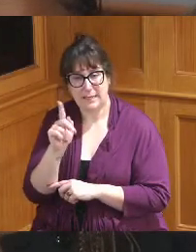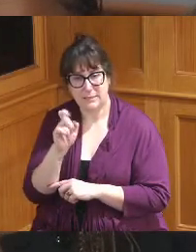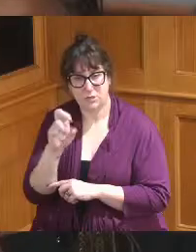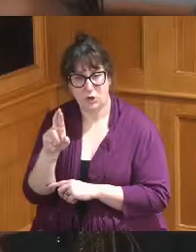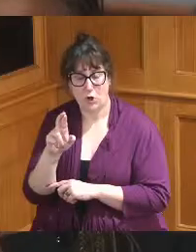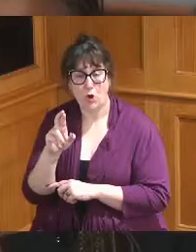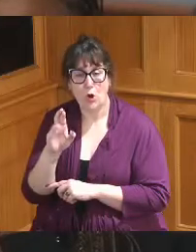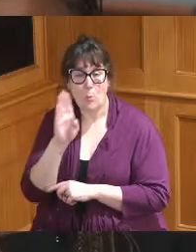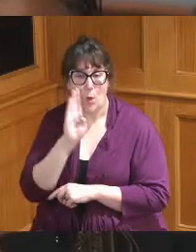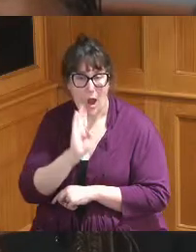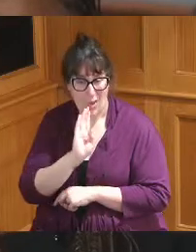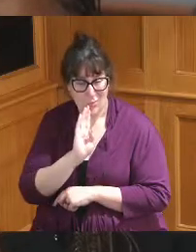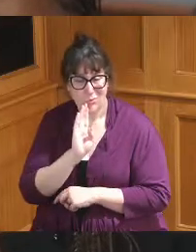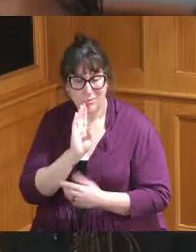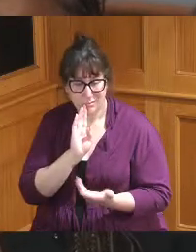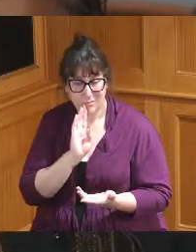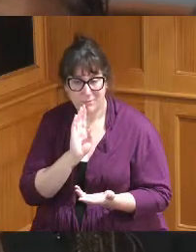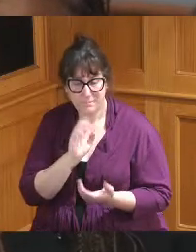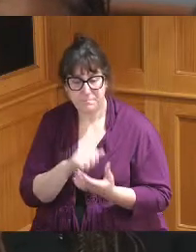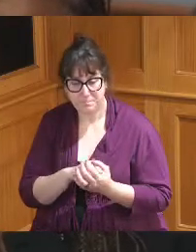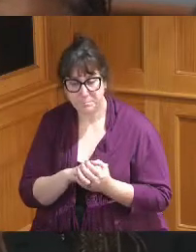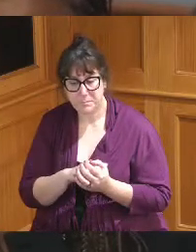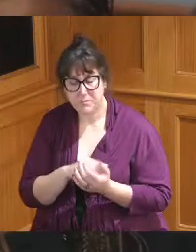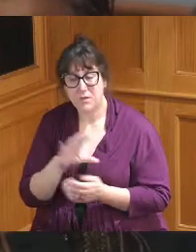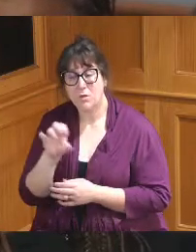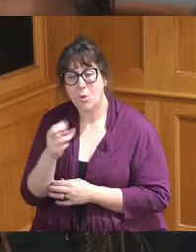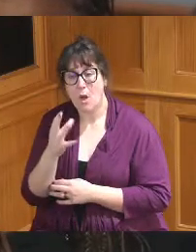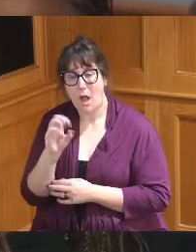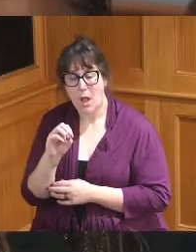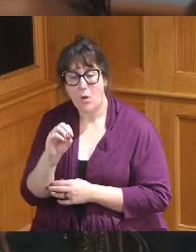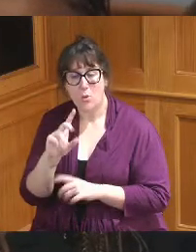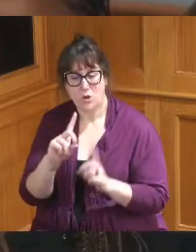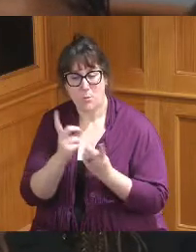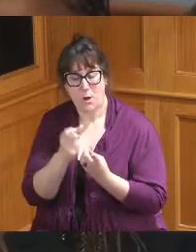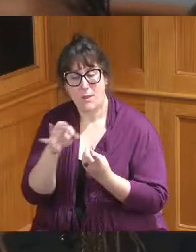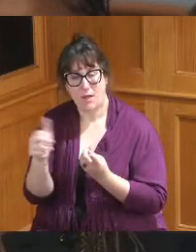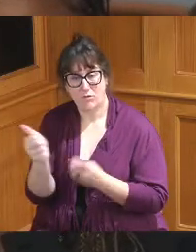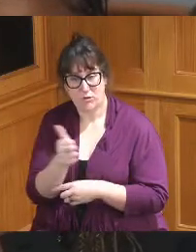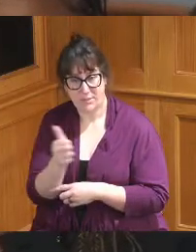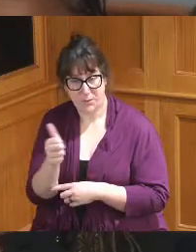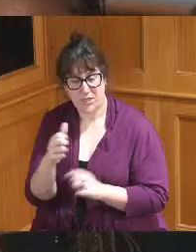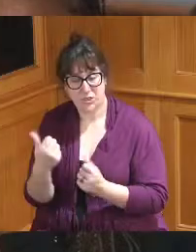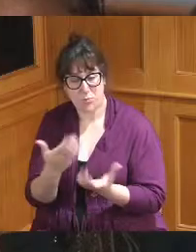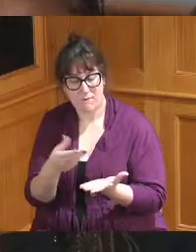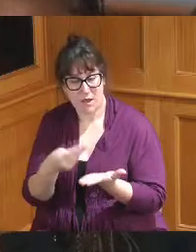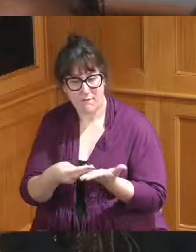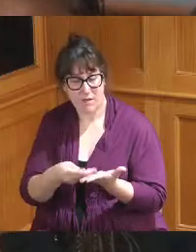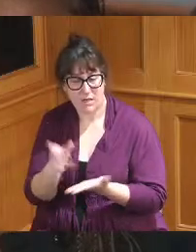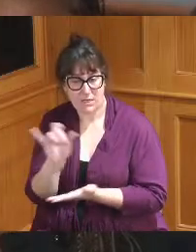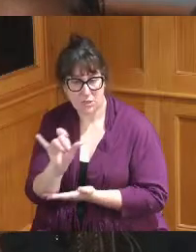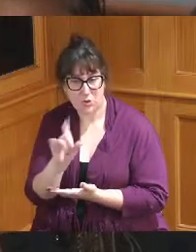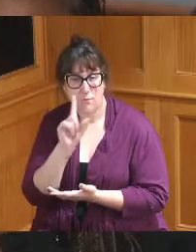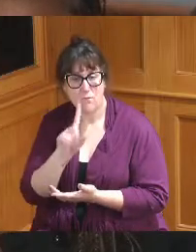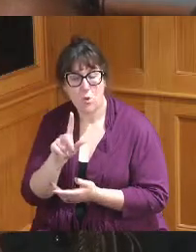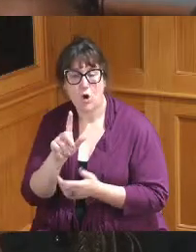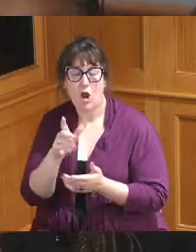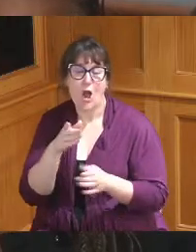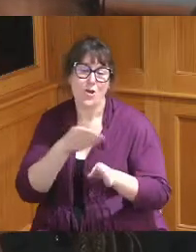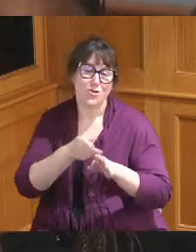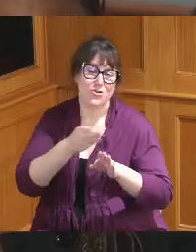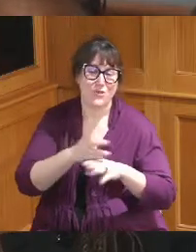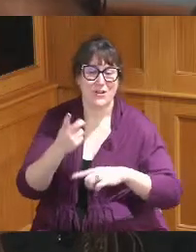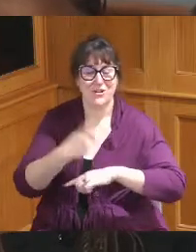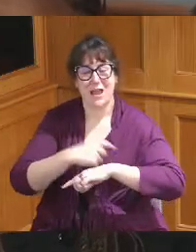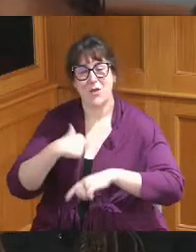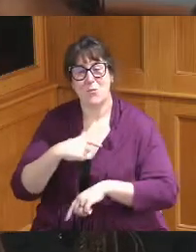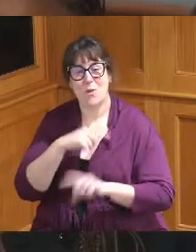office. Additionally, the Ohio Department of Transportation has provided some funding to help with a career day. So we actually go out in the